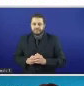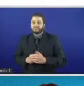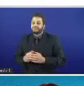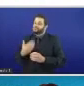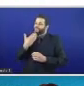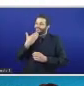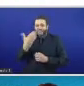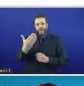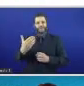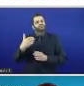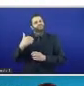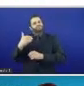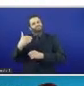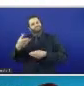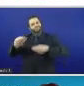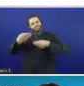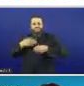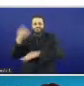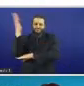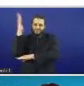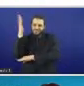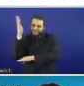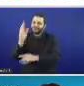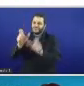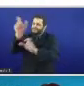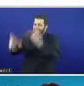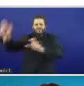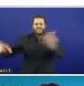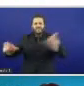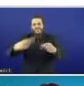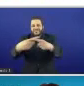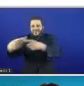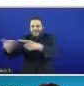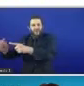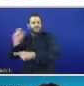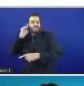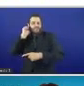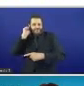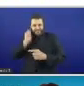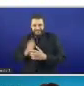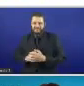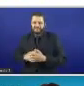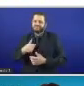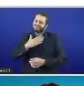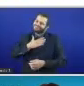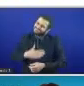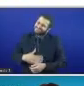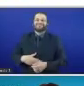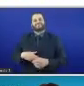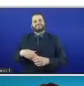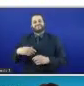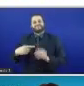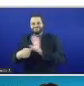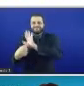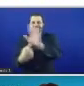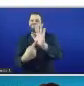firstly address something that it is particularly important to highlight, and I think it sets the path for everything that we